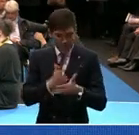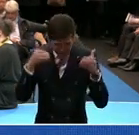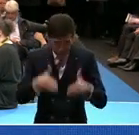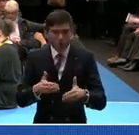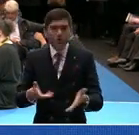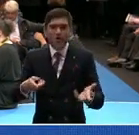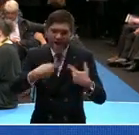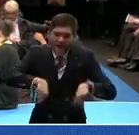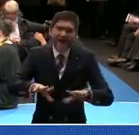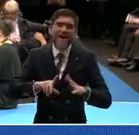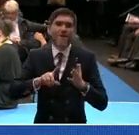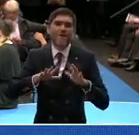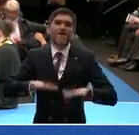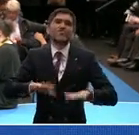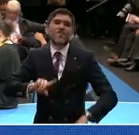first.